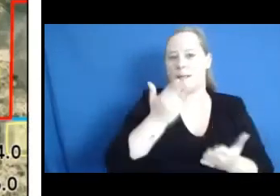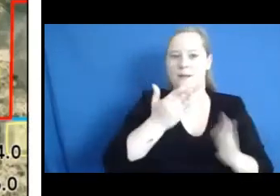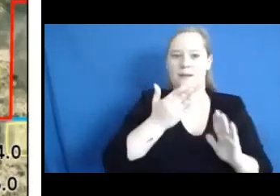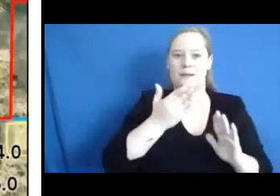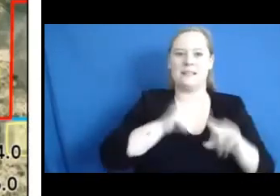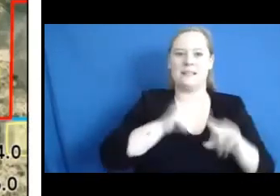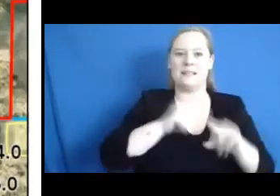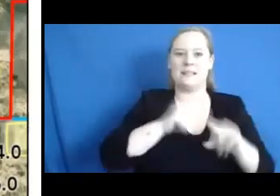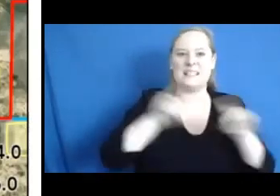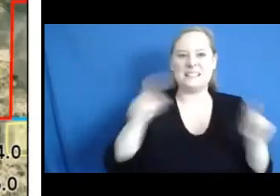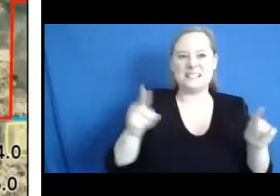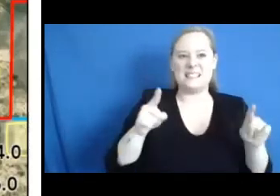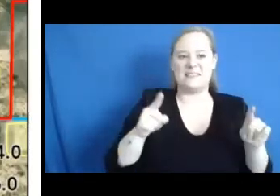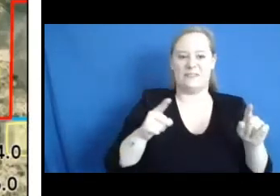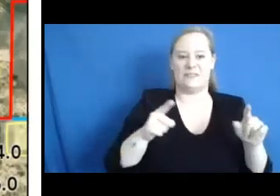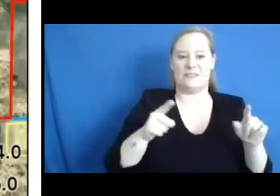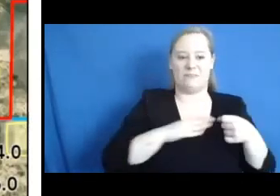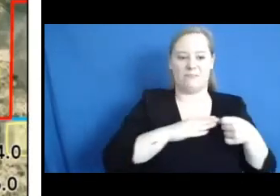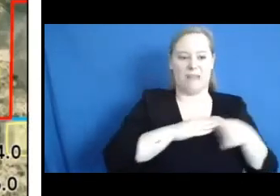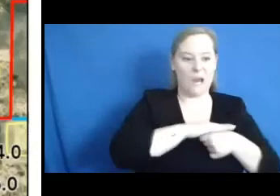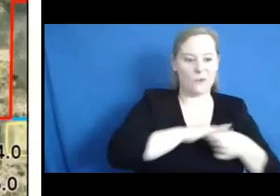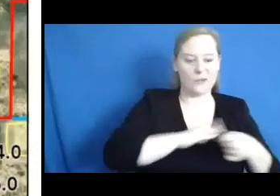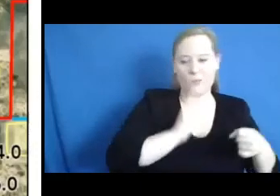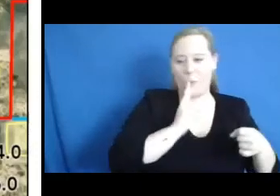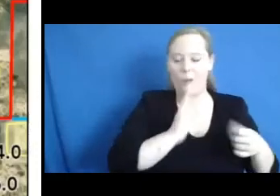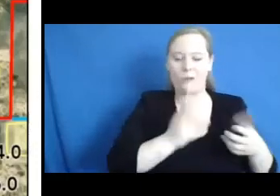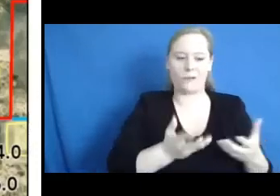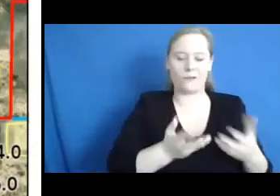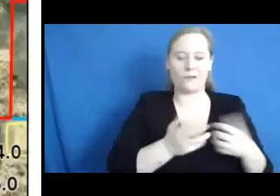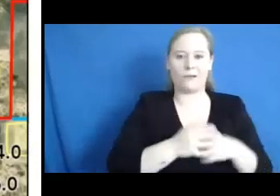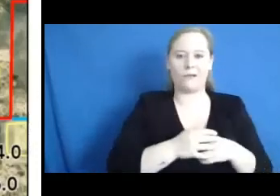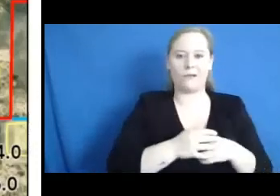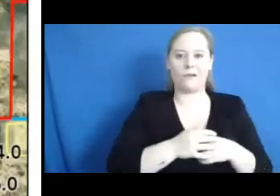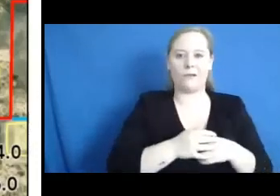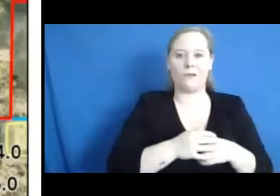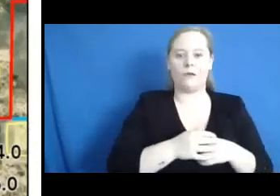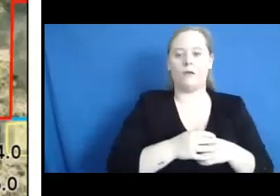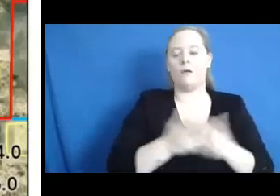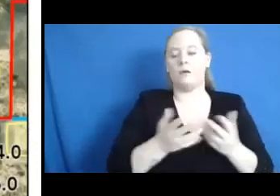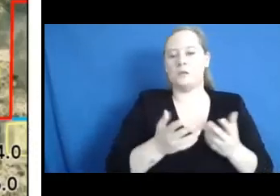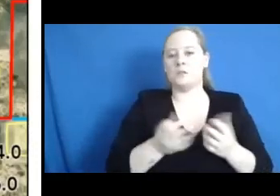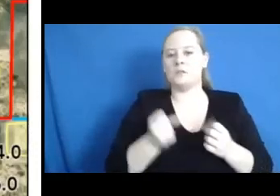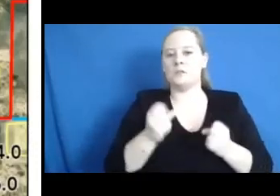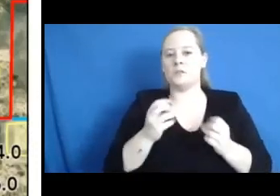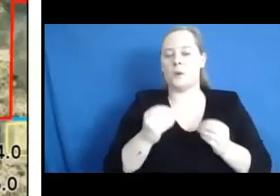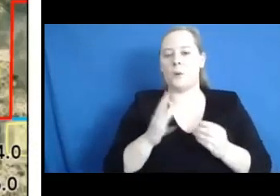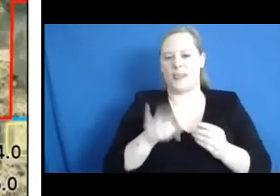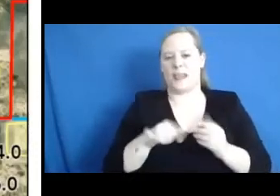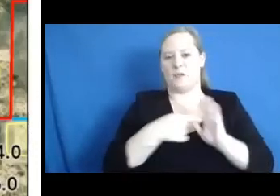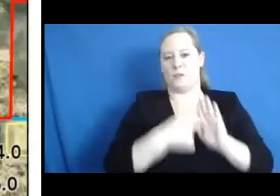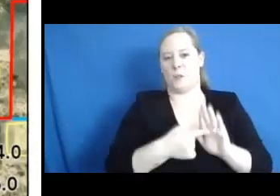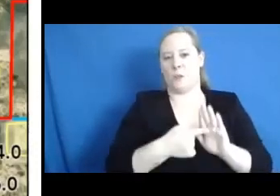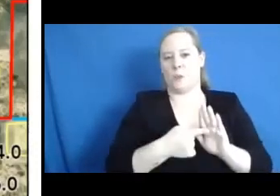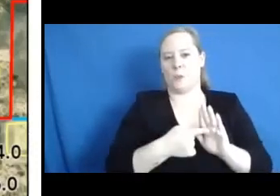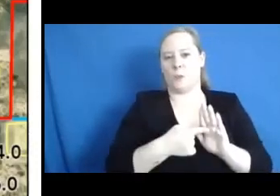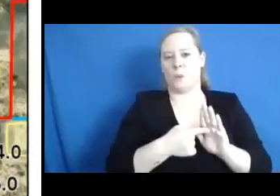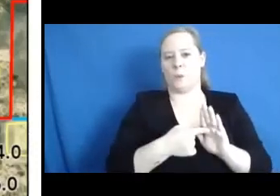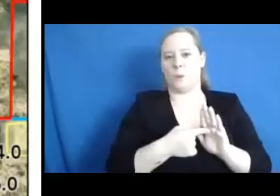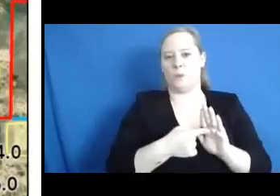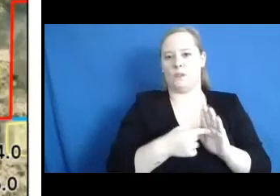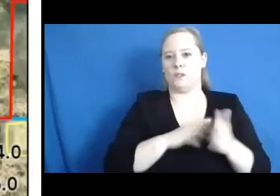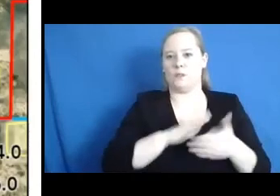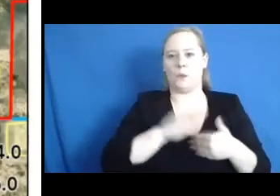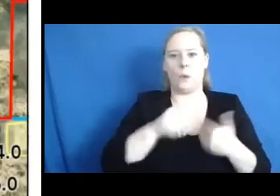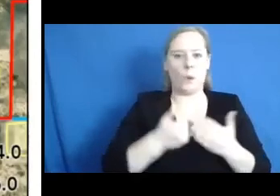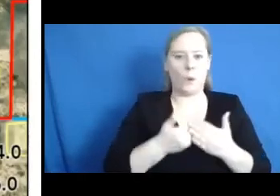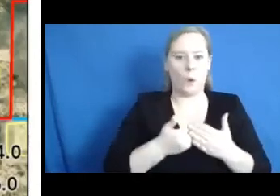different formations. The cross section here would show that they're all screened within the